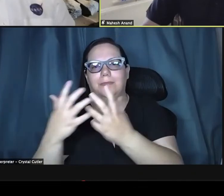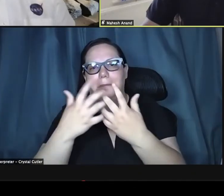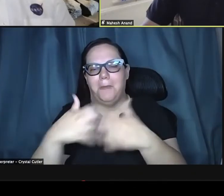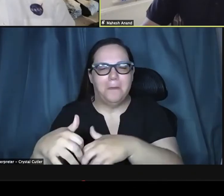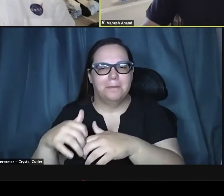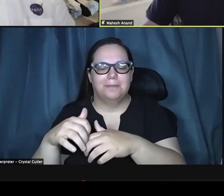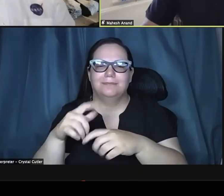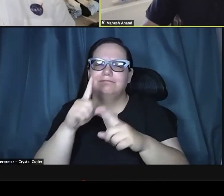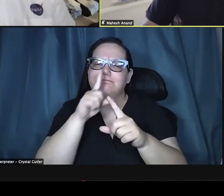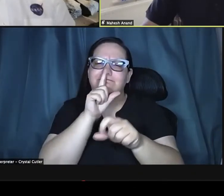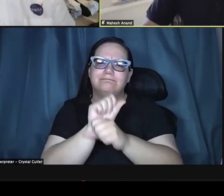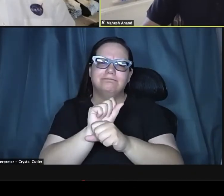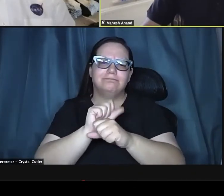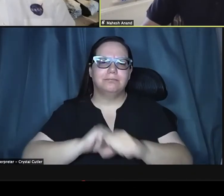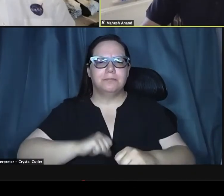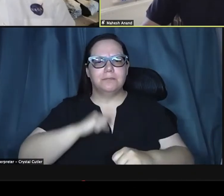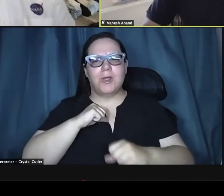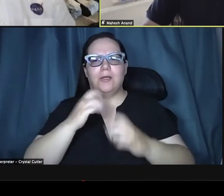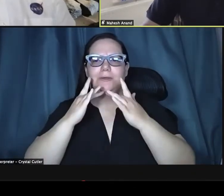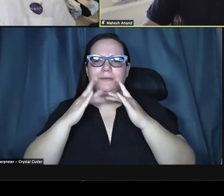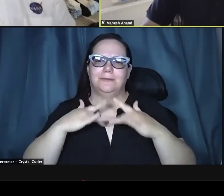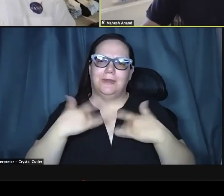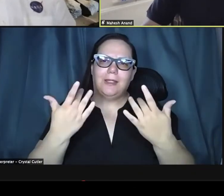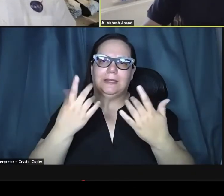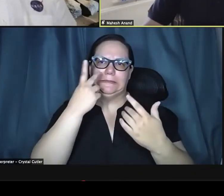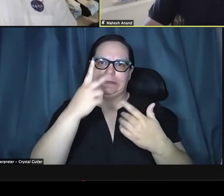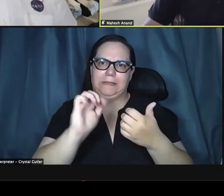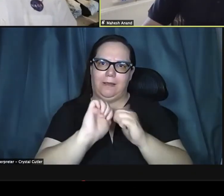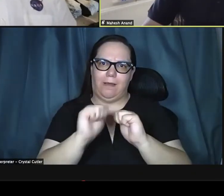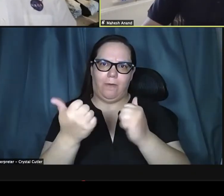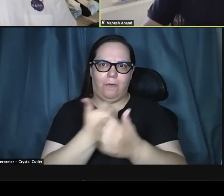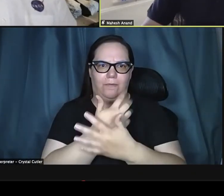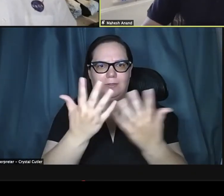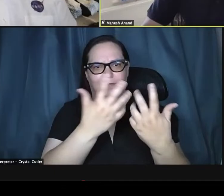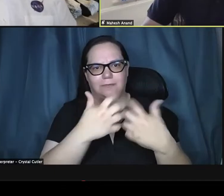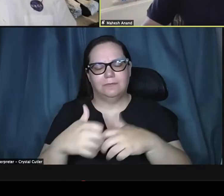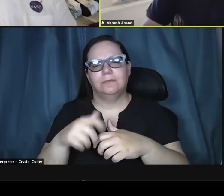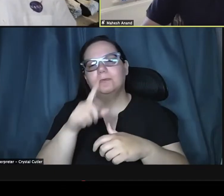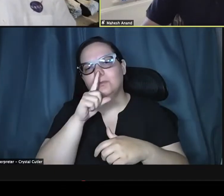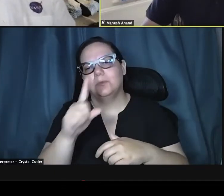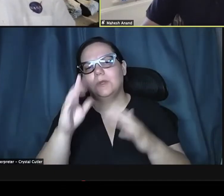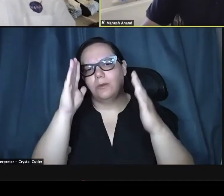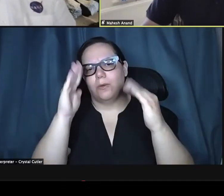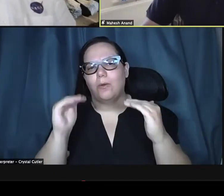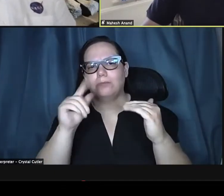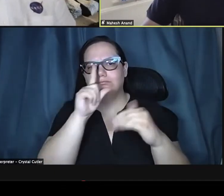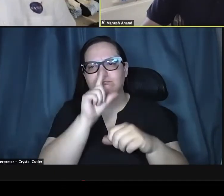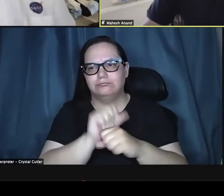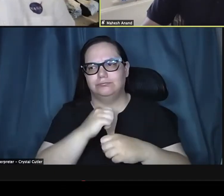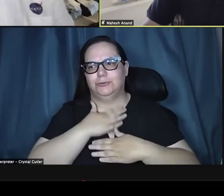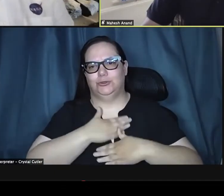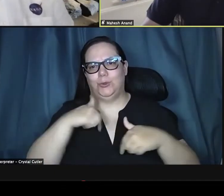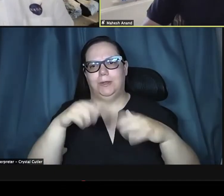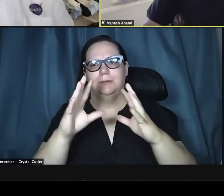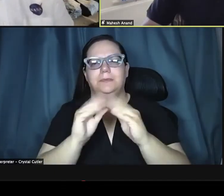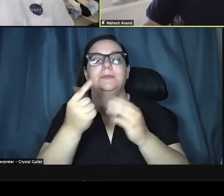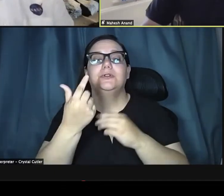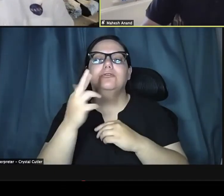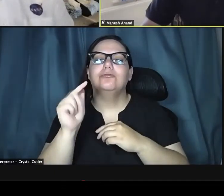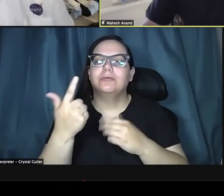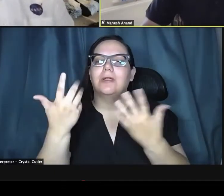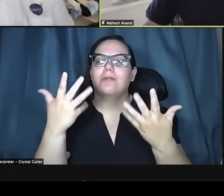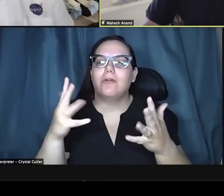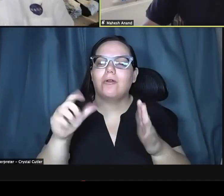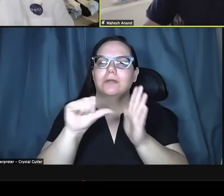to see how this has evolved. And I do hope that you really enjoy this meeting, which Greg has already pointed out. It is very